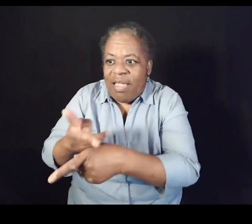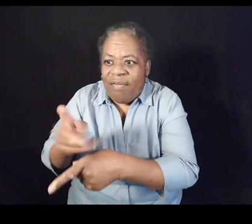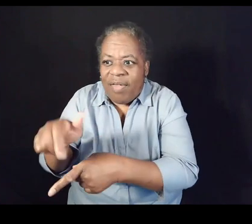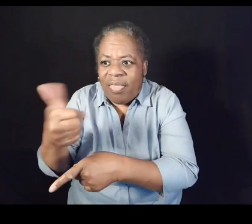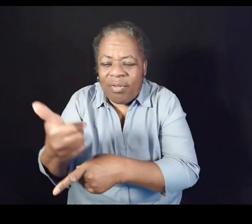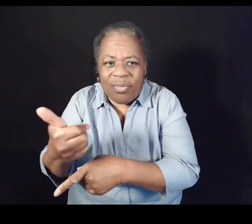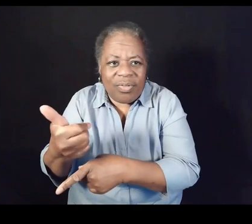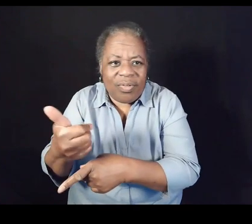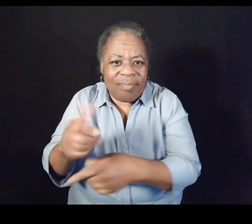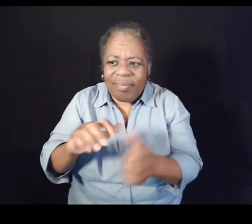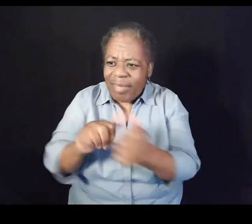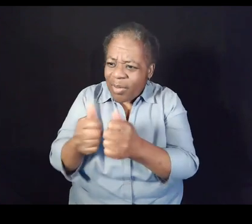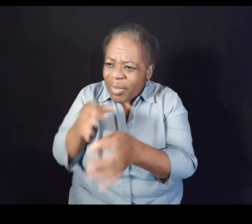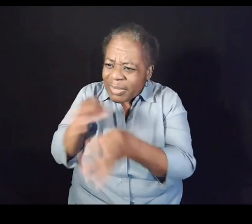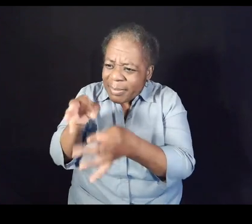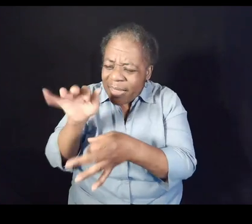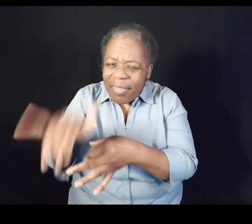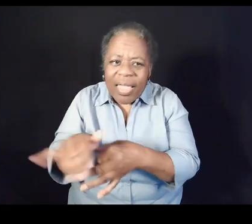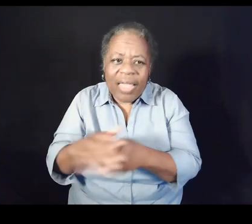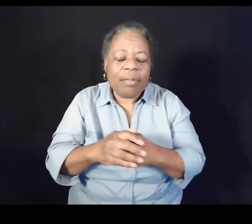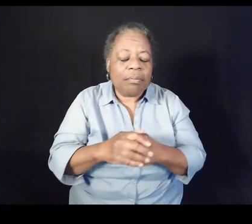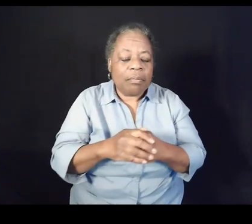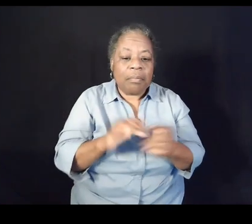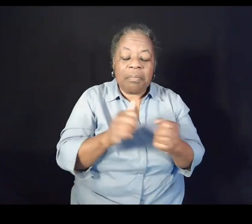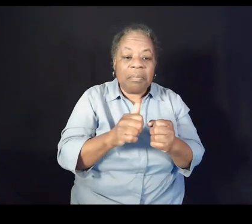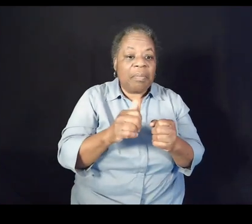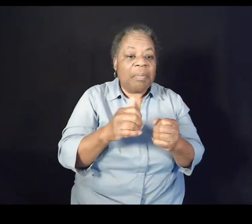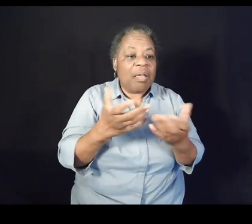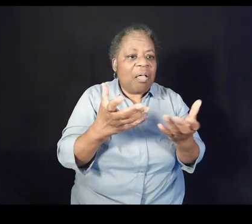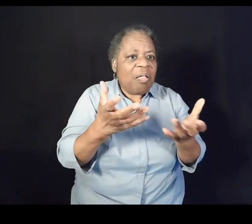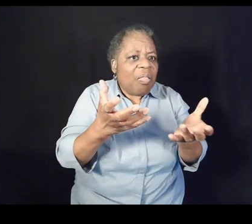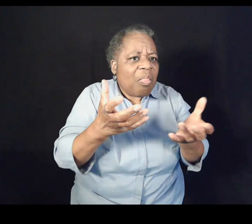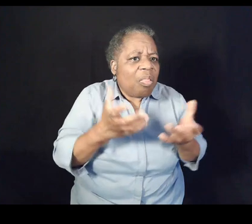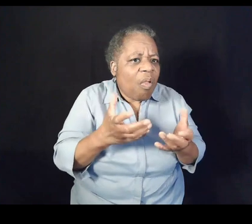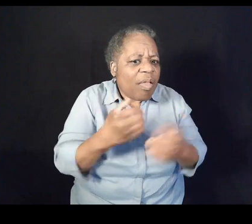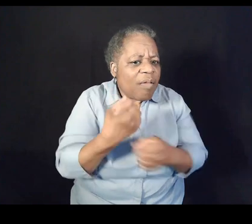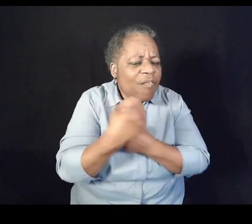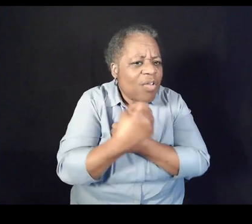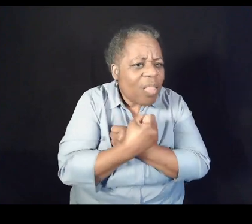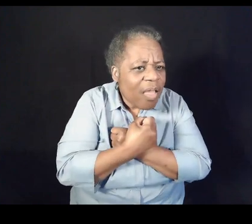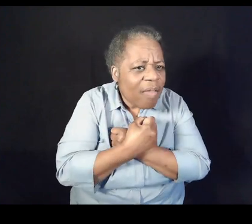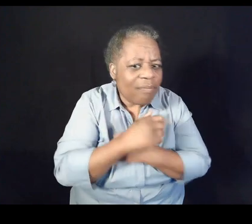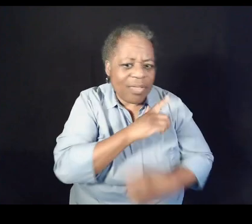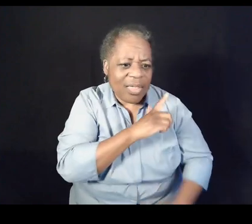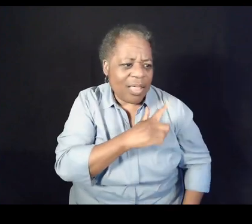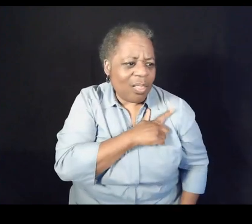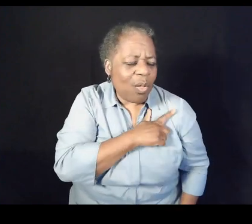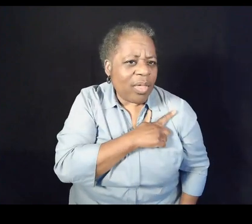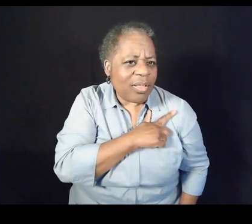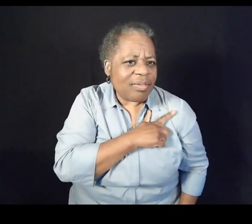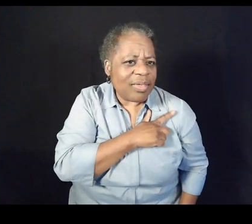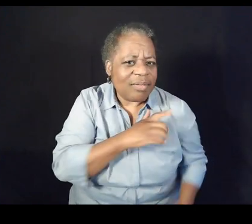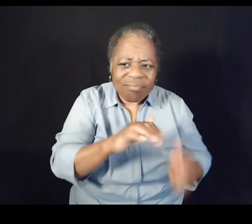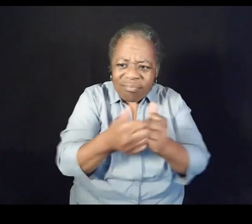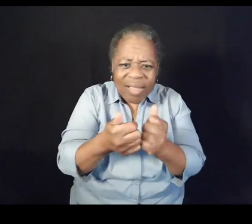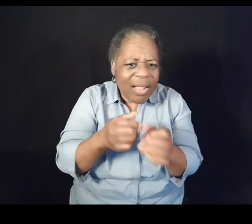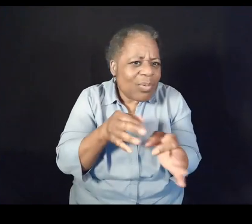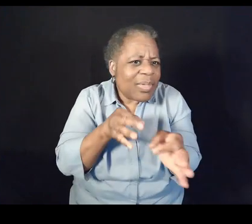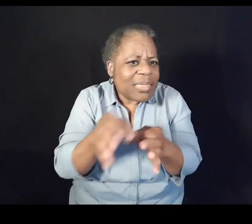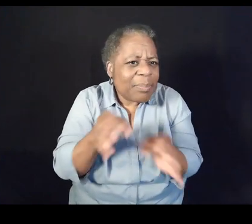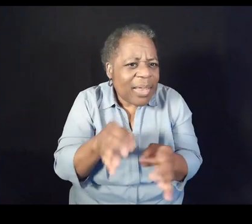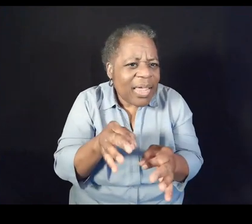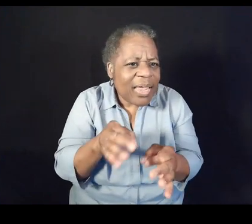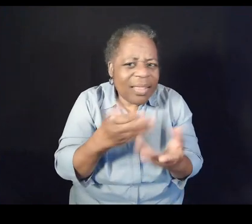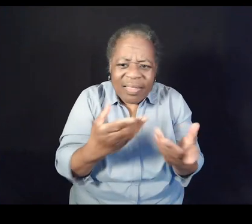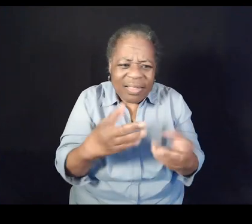And how about the longing for love, for intimacy, for loyalty? These things complicate